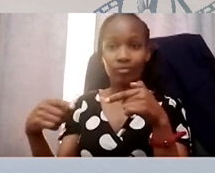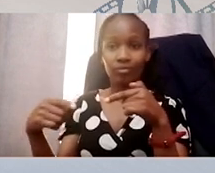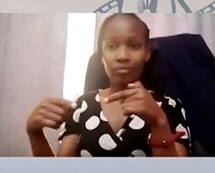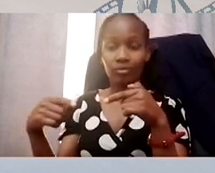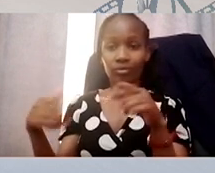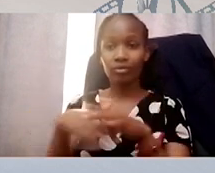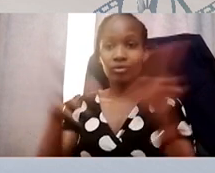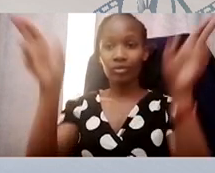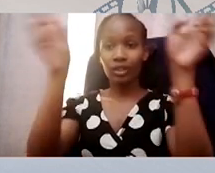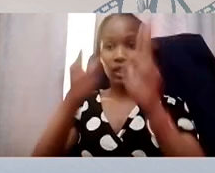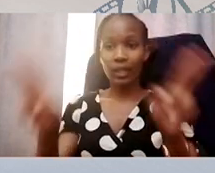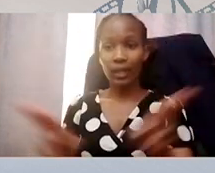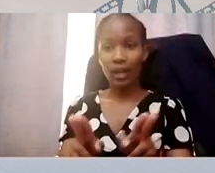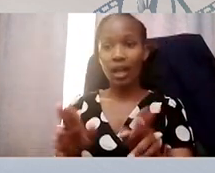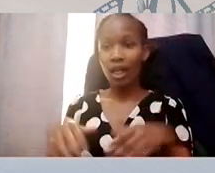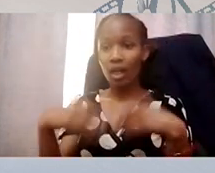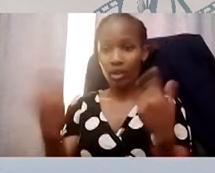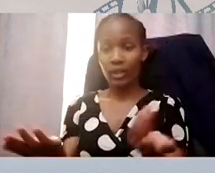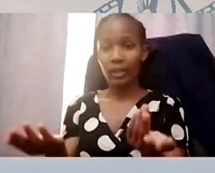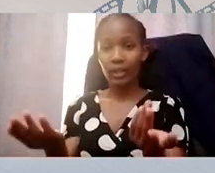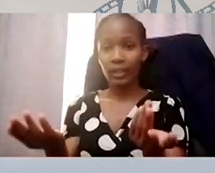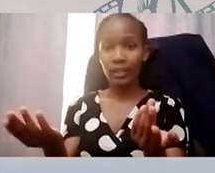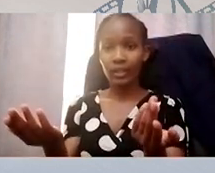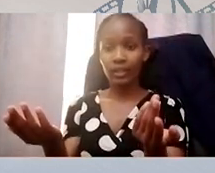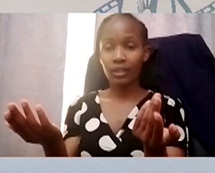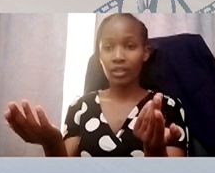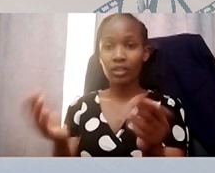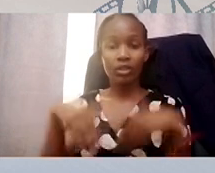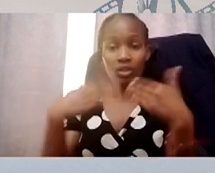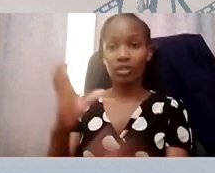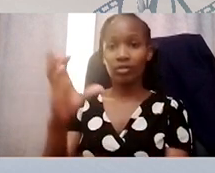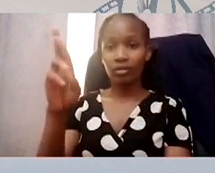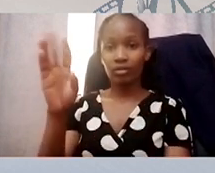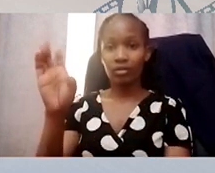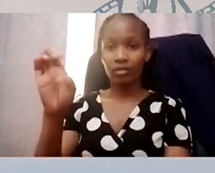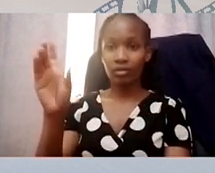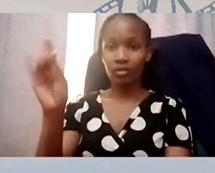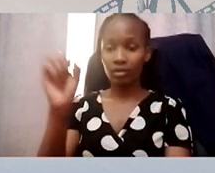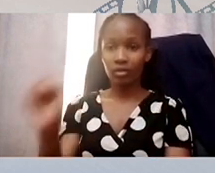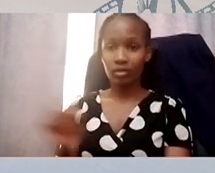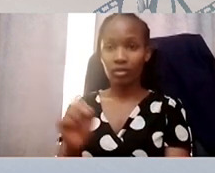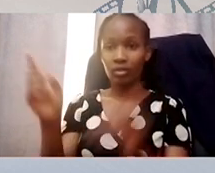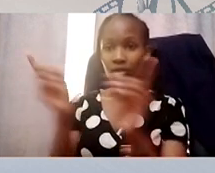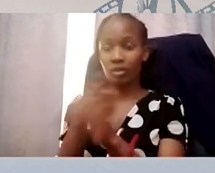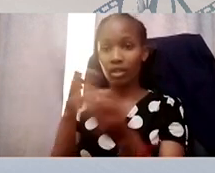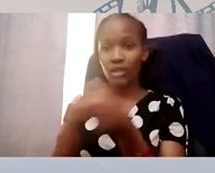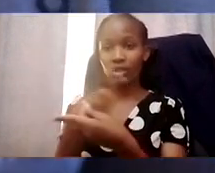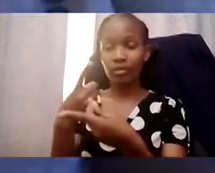meets, how do you attribute credits to the various athletes that succeed in the various sporting disciplines?